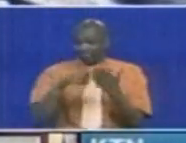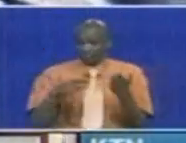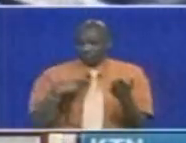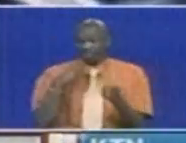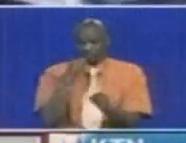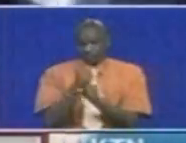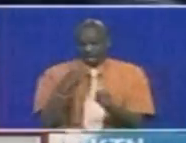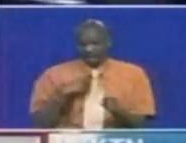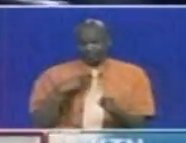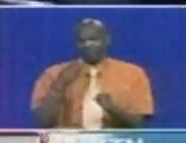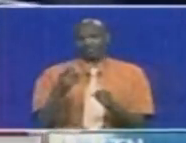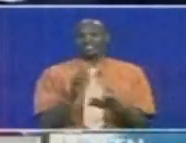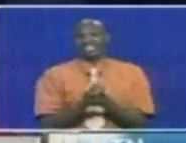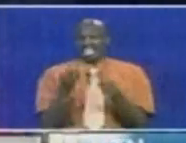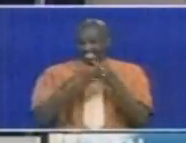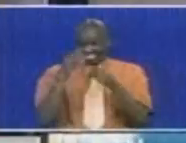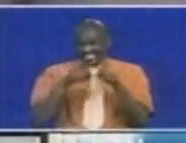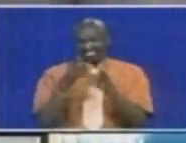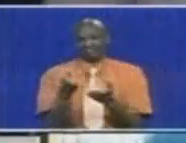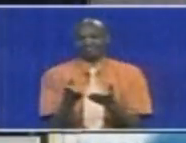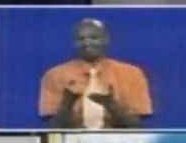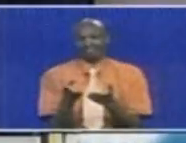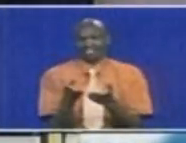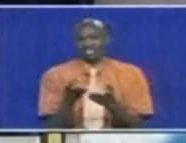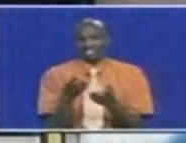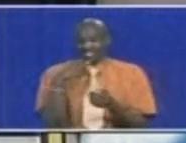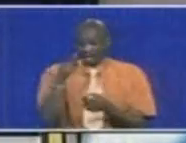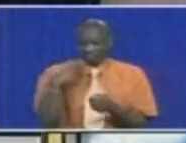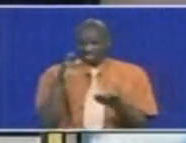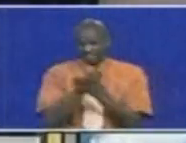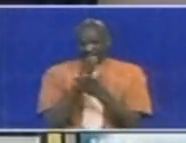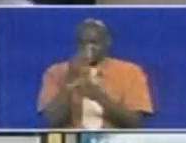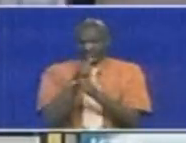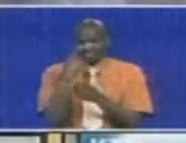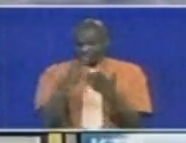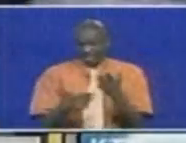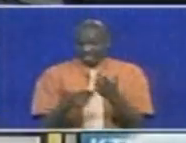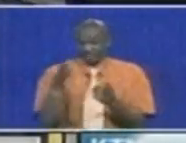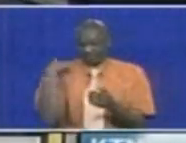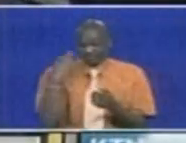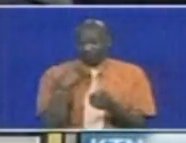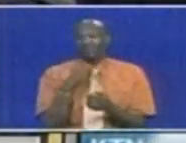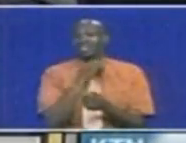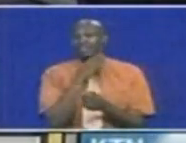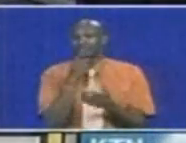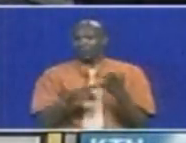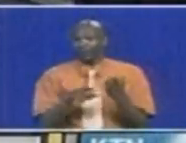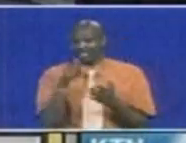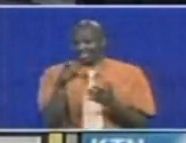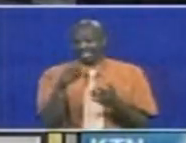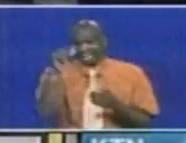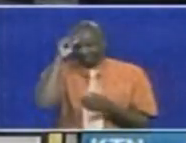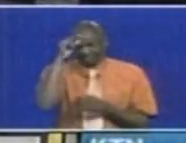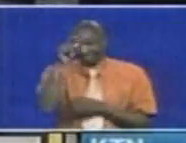see it break even after nearly 8 years. Complicating the shareholding further are recent claims by the government that the operator has mismanaged